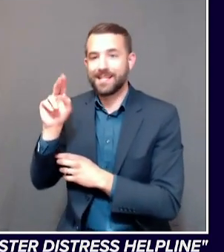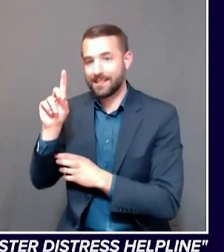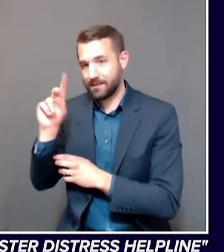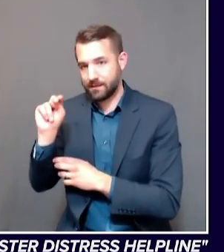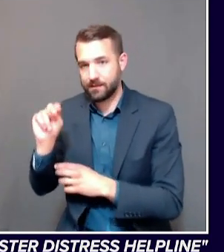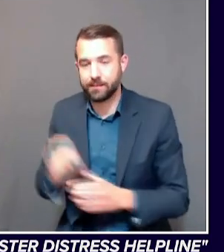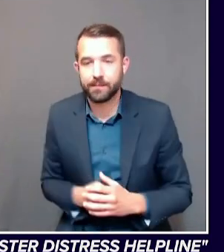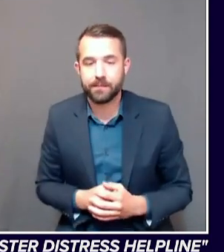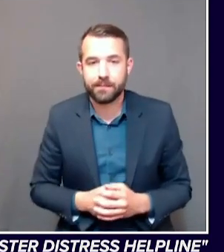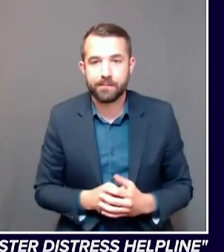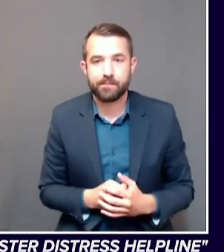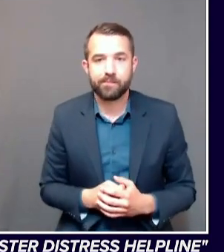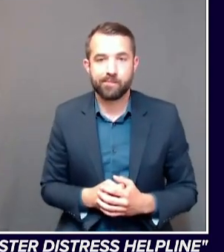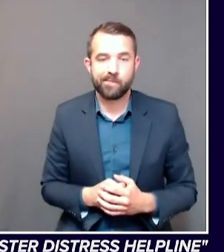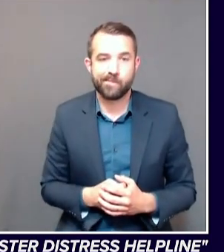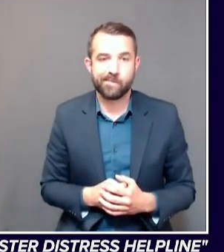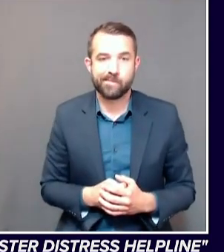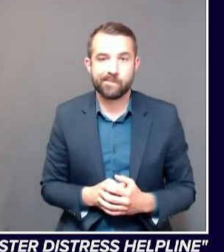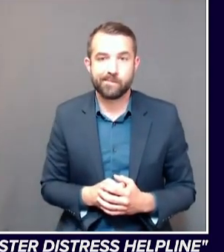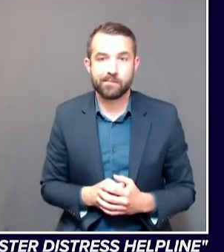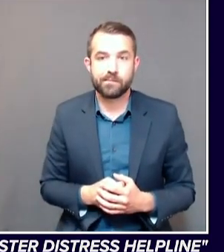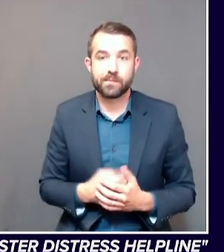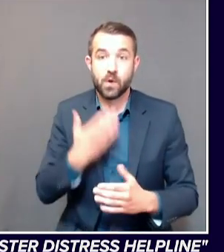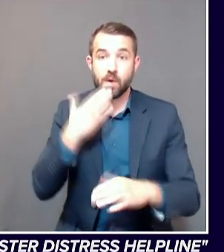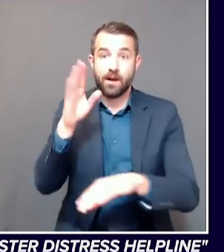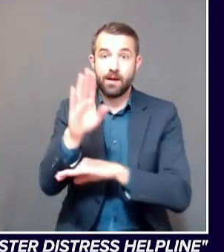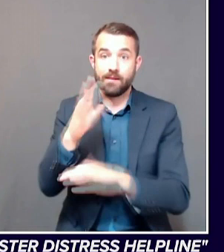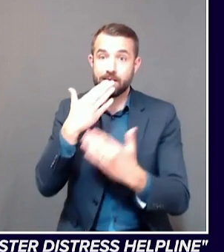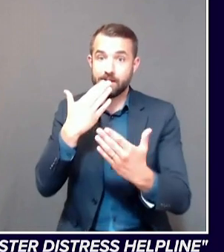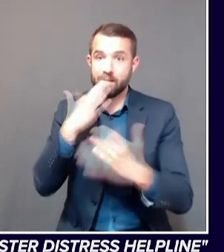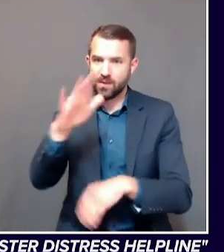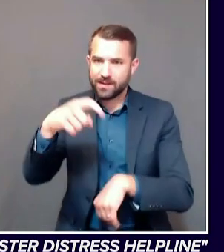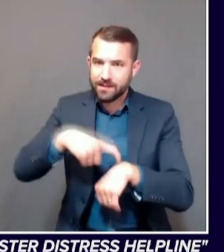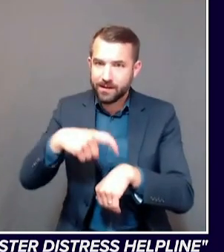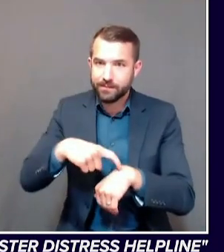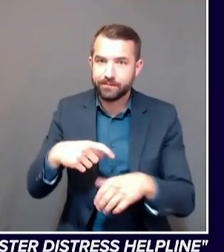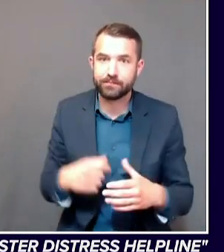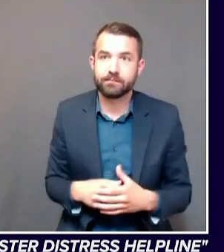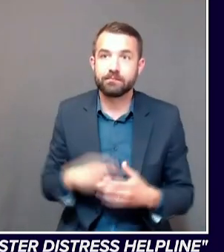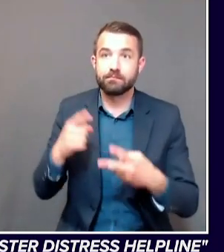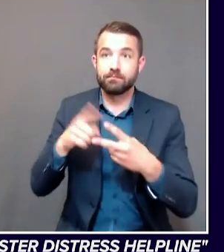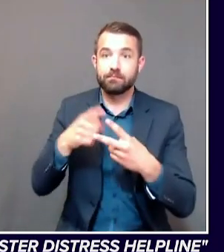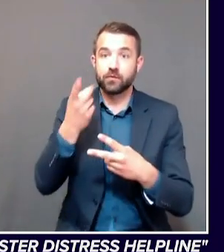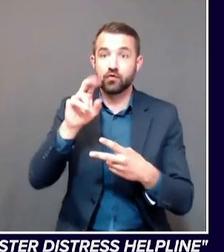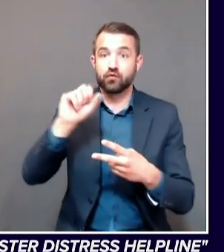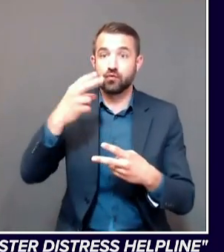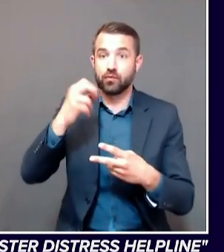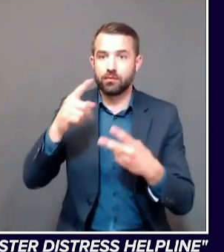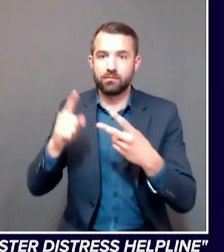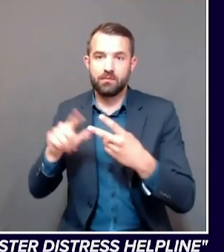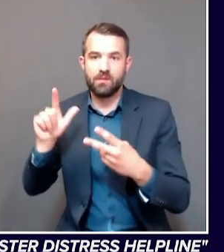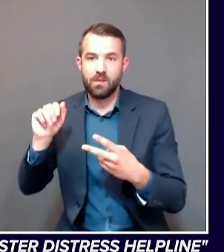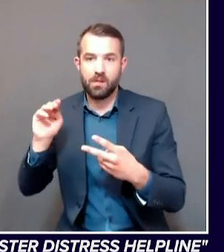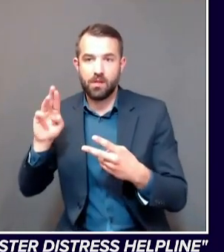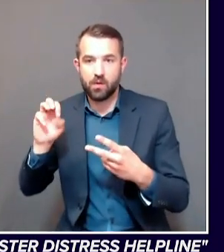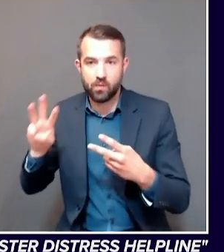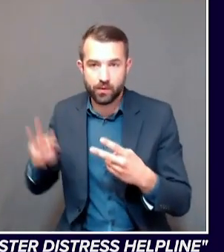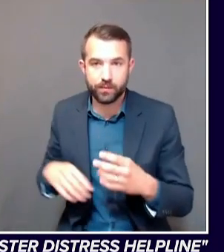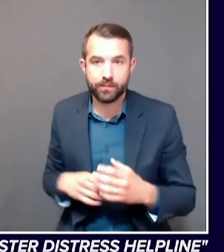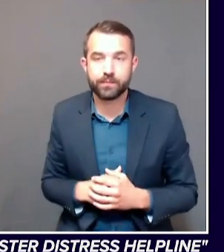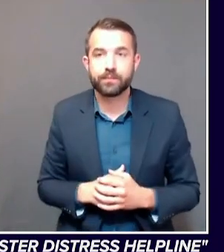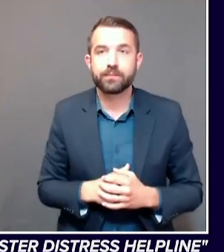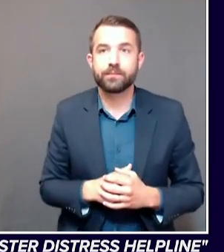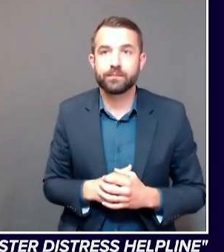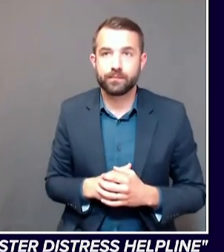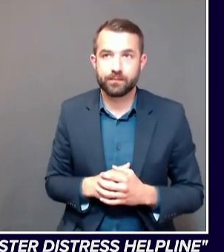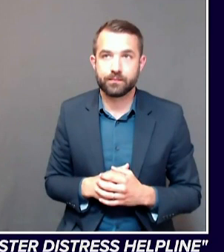Good afternoon. Thank you for your time. I have a question for Dr. Shah, then I have a question for Commissioner Lambrew. Dr. Shah, I was wondering if